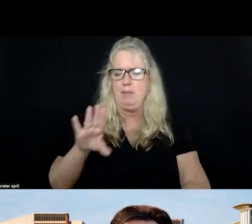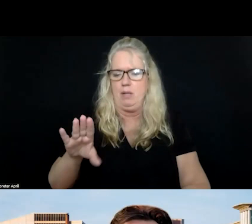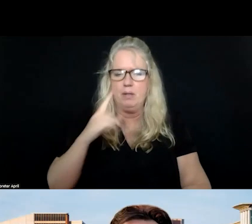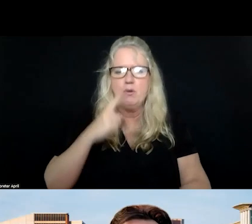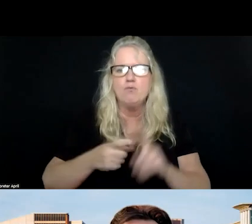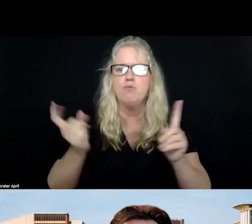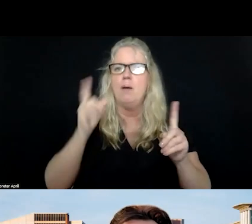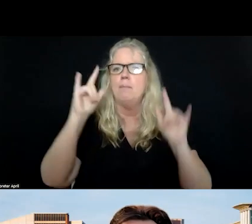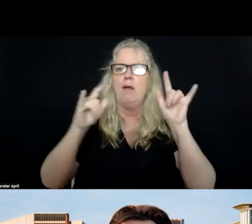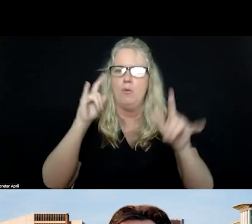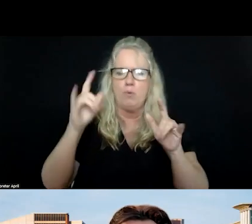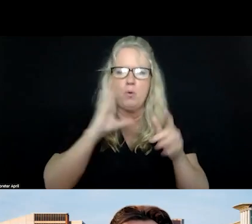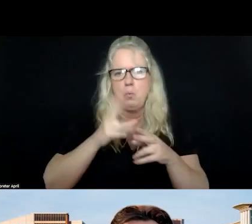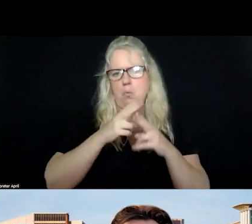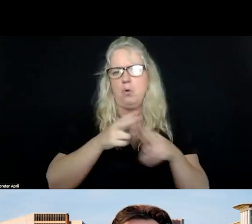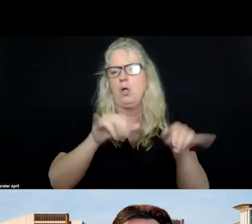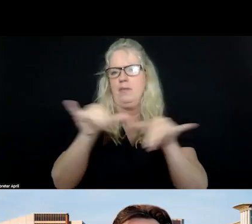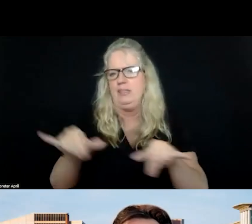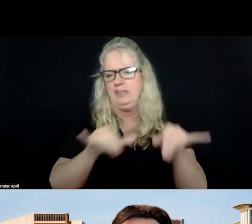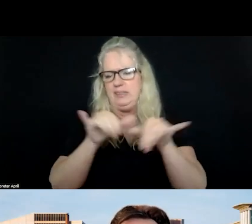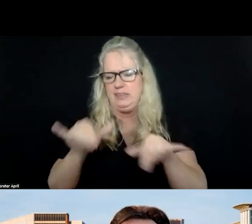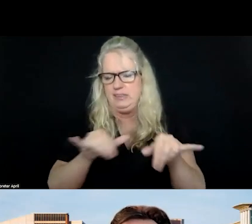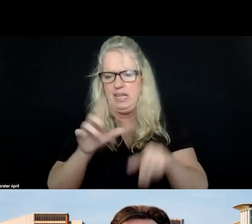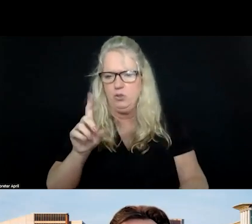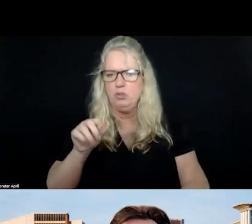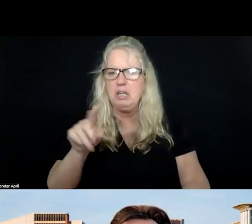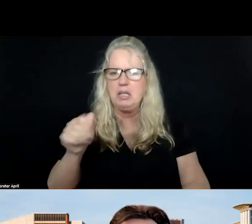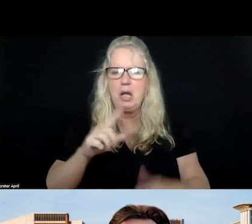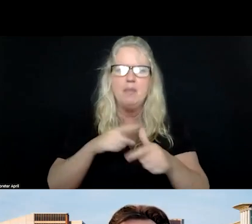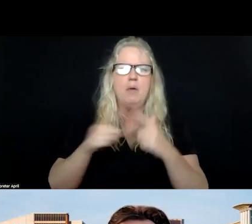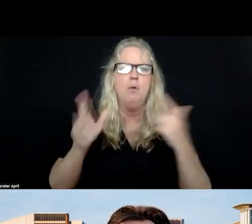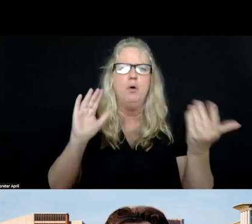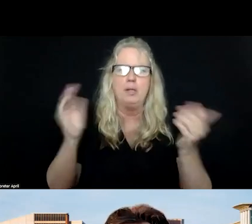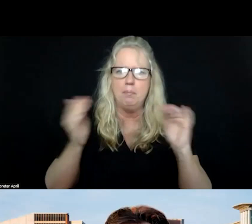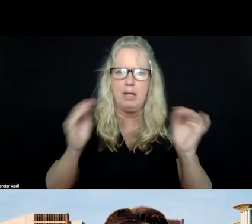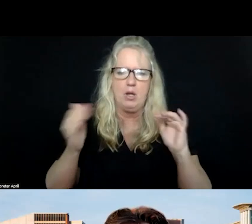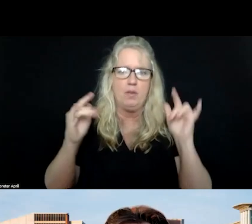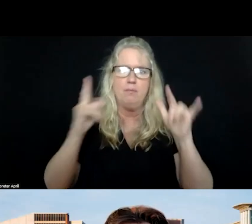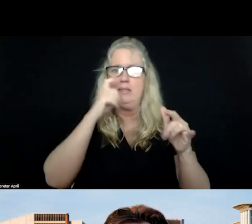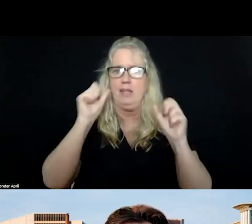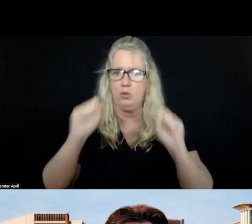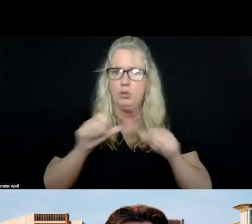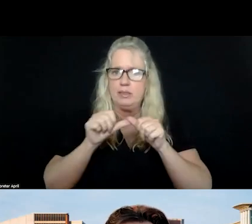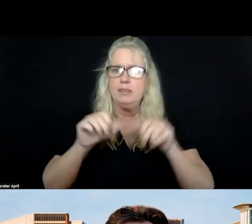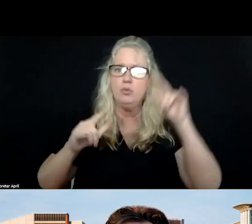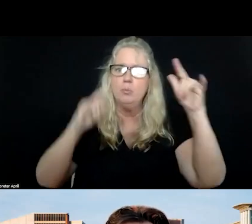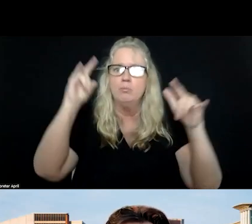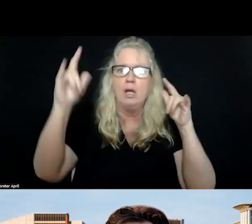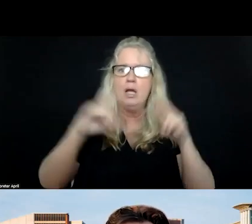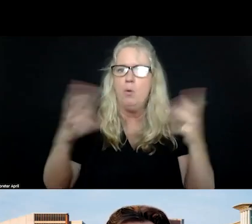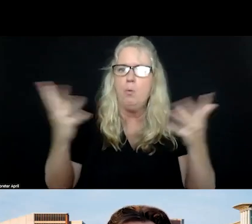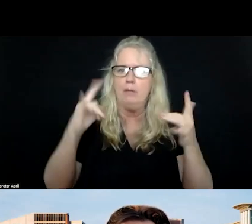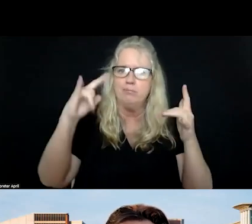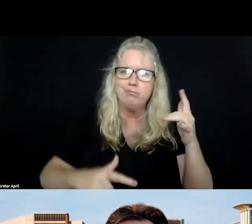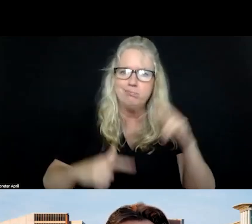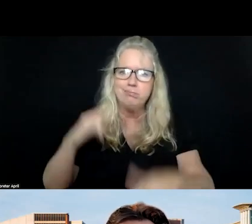and the airlines, we'll call those standard data elements. And we'll just compare the planes that stayed up and the planes that went down. And hopefully